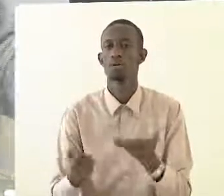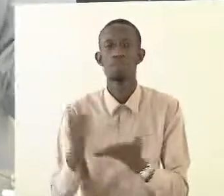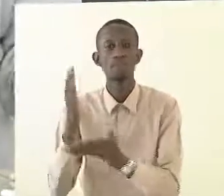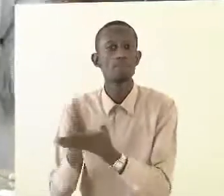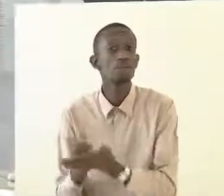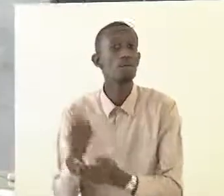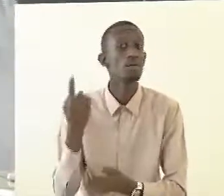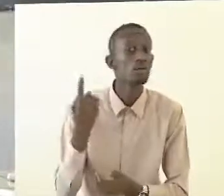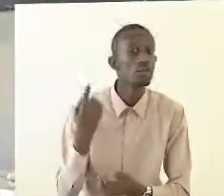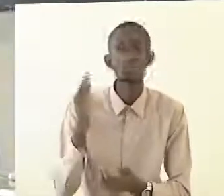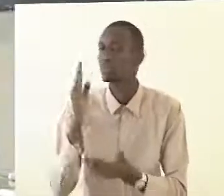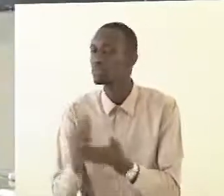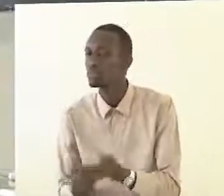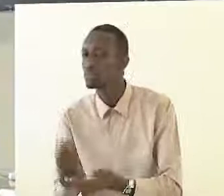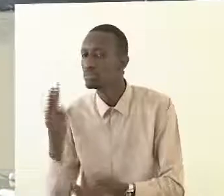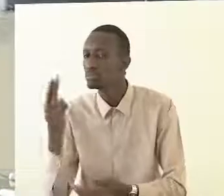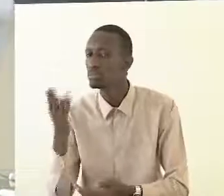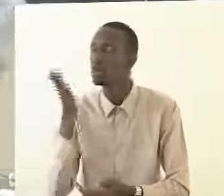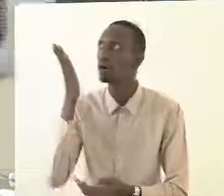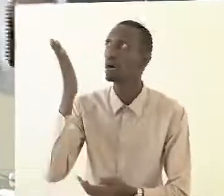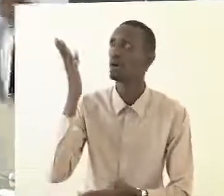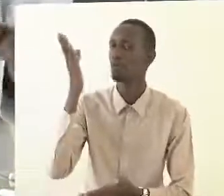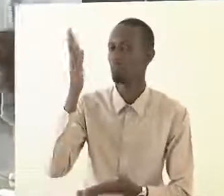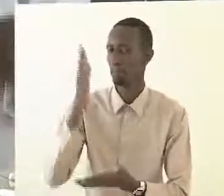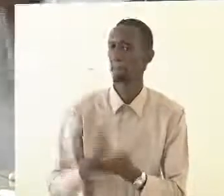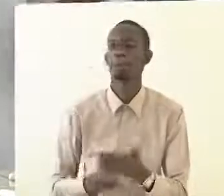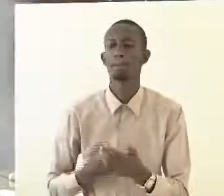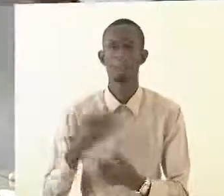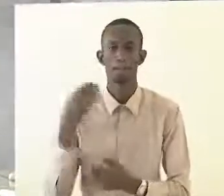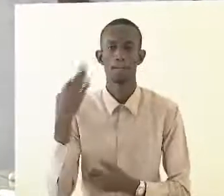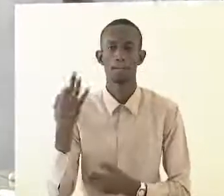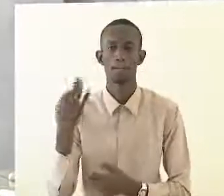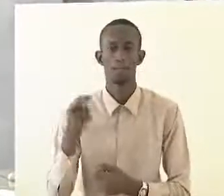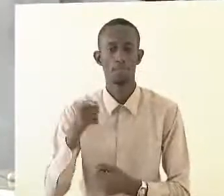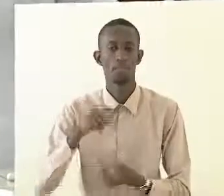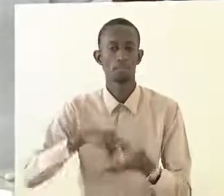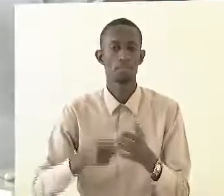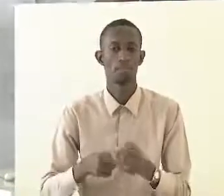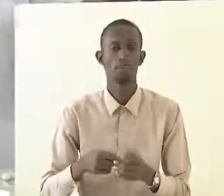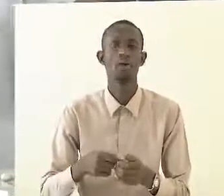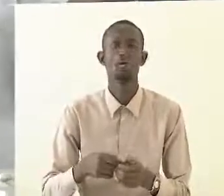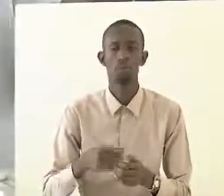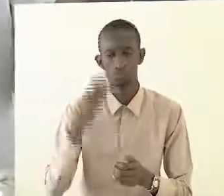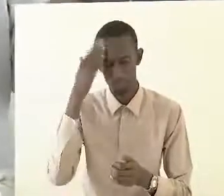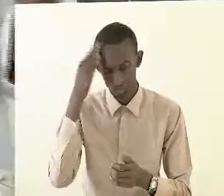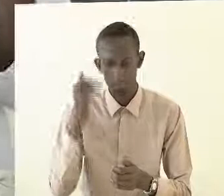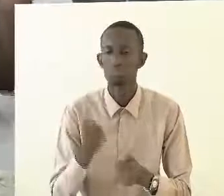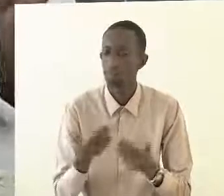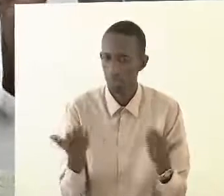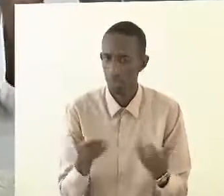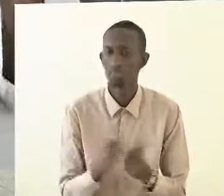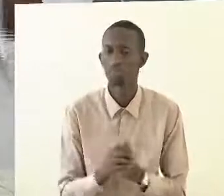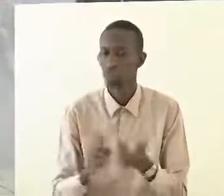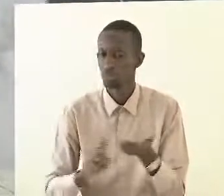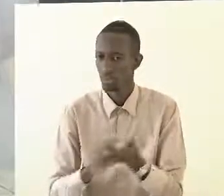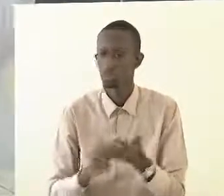2, and now part 3. Means that already we know how to apply that method. But of